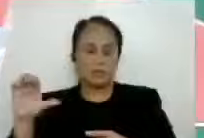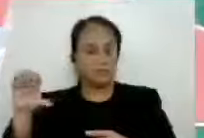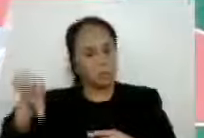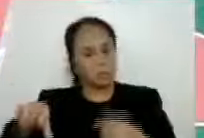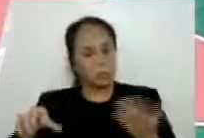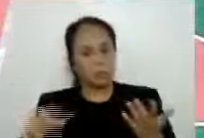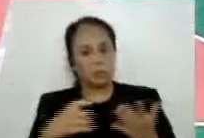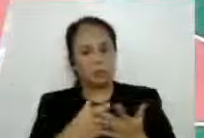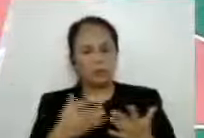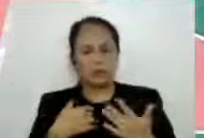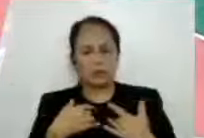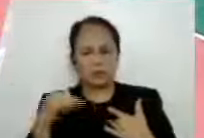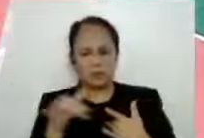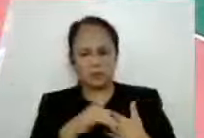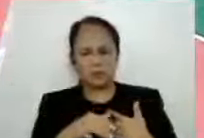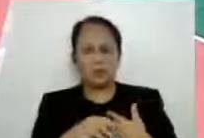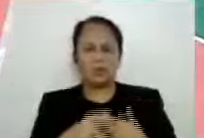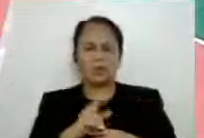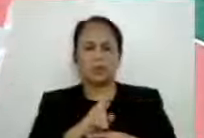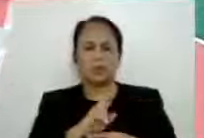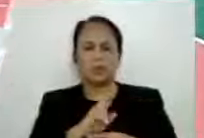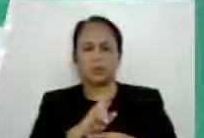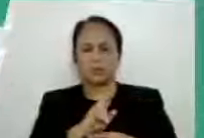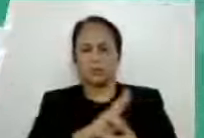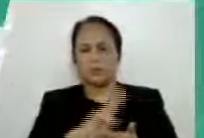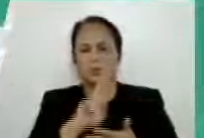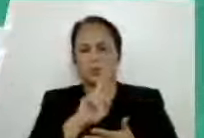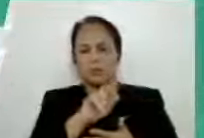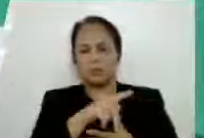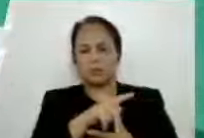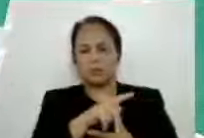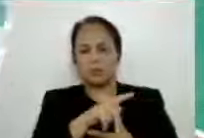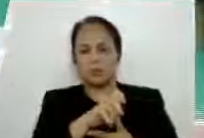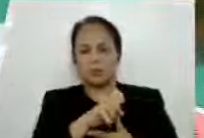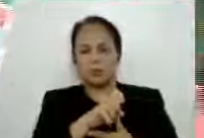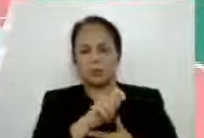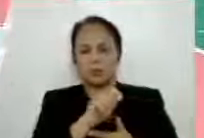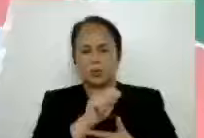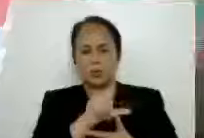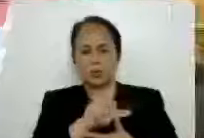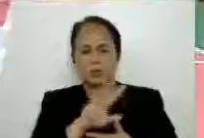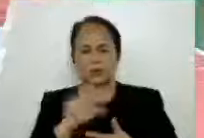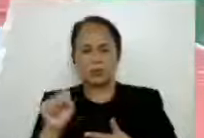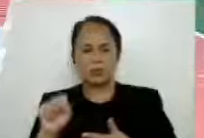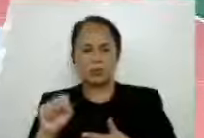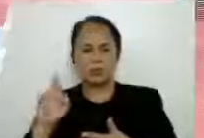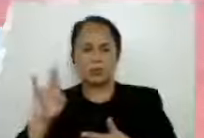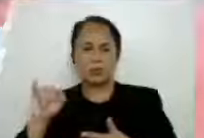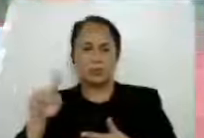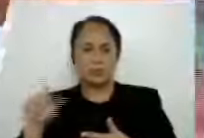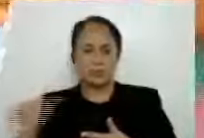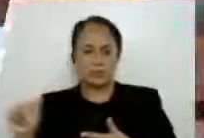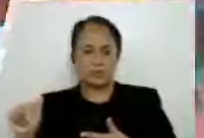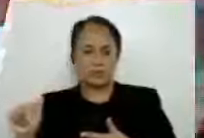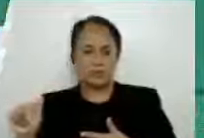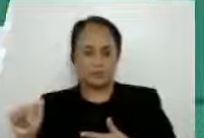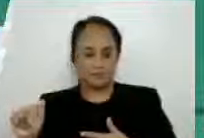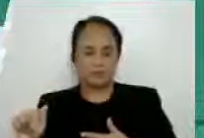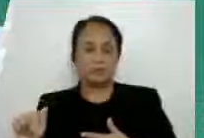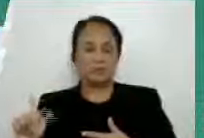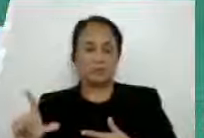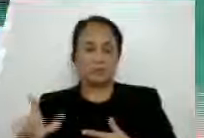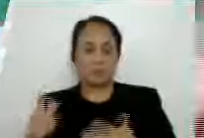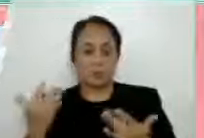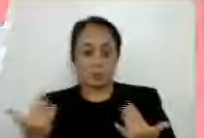ng University of Perpetual Health System Delta Lady Altas sa katunggaling Jose Rizal University Lady Bombers. Mapapanood ang mga laban